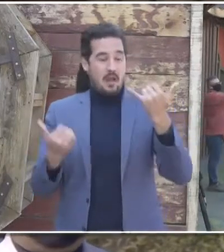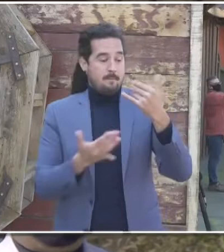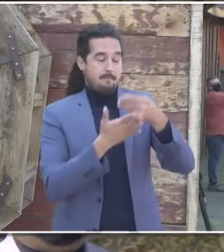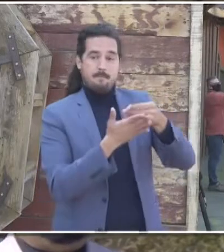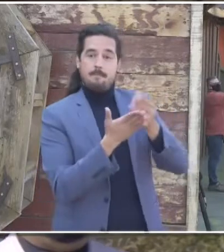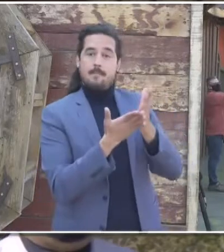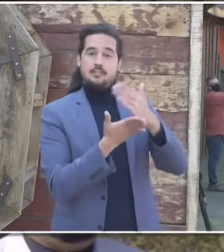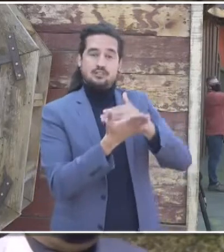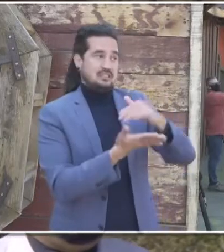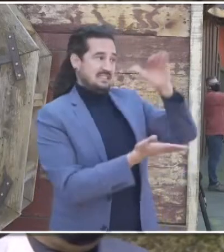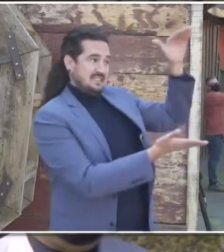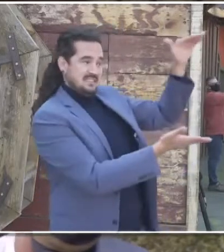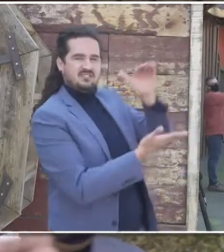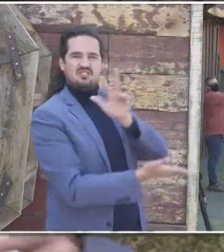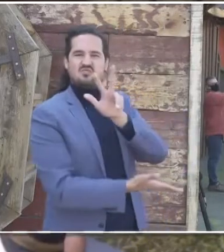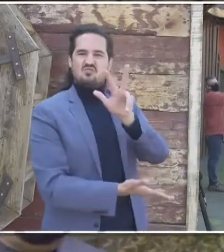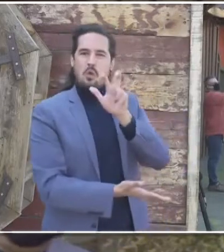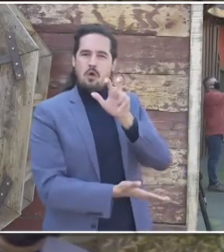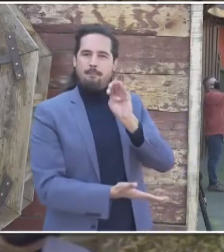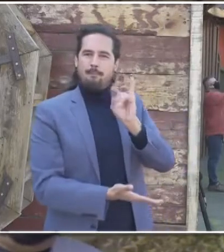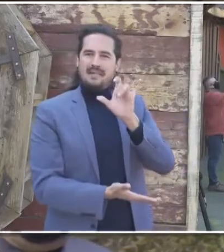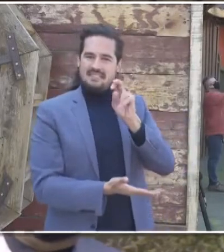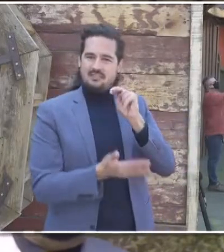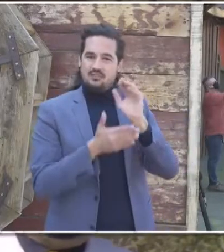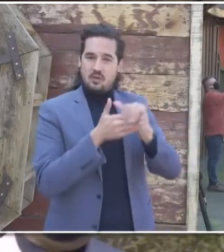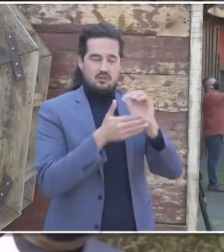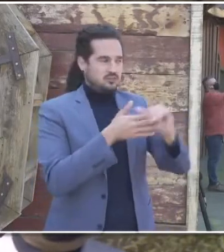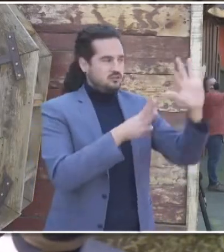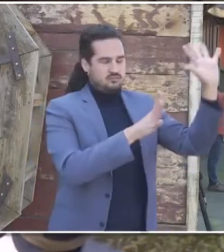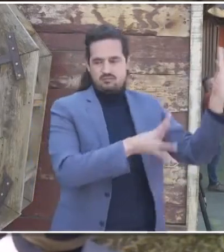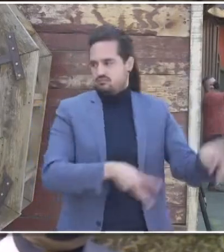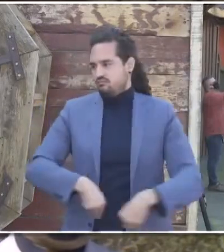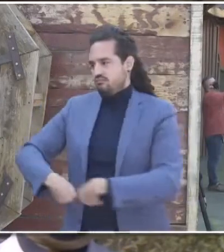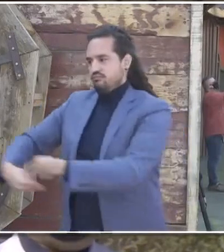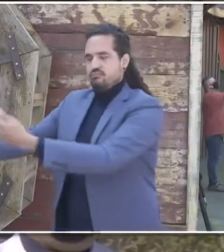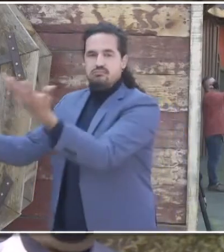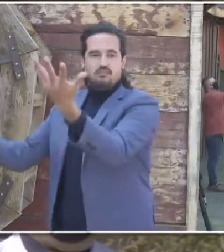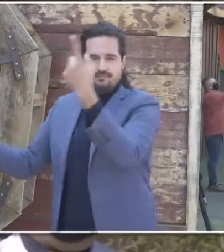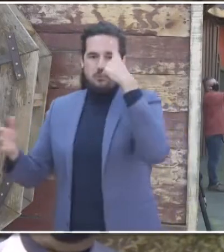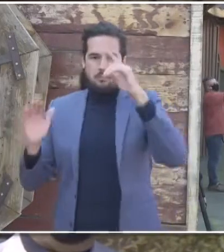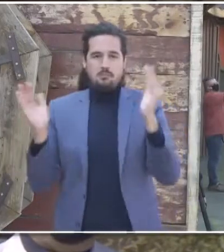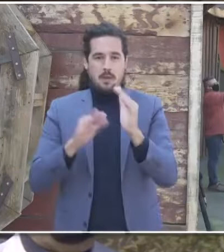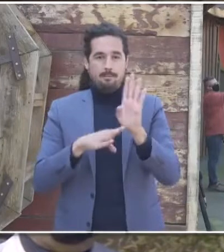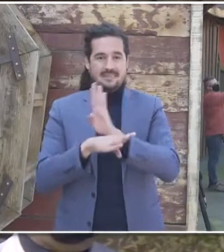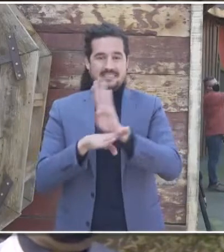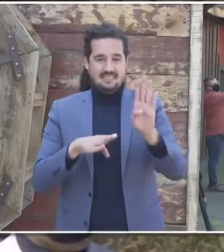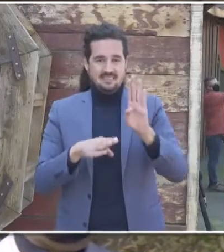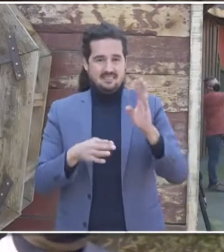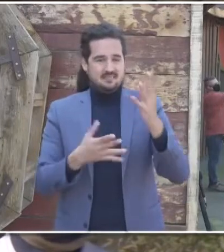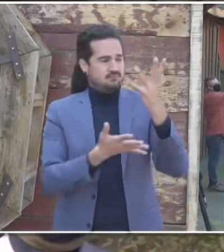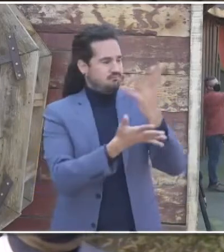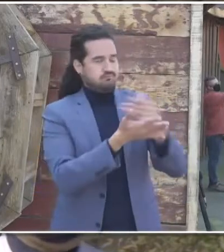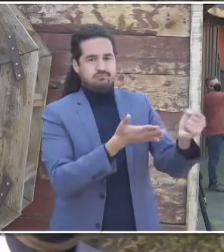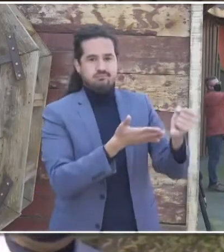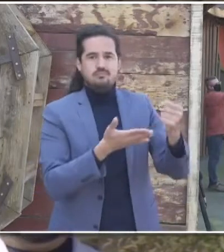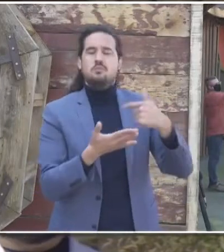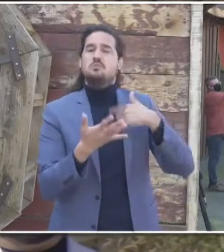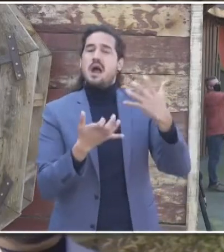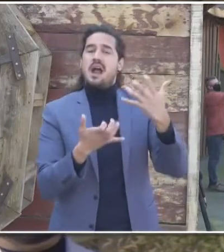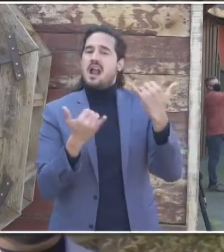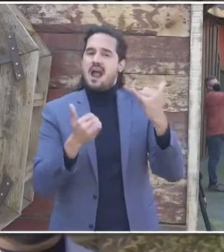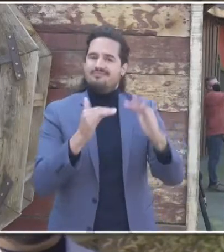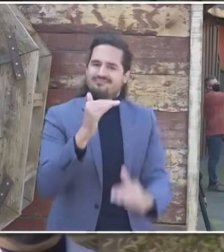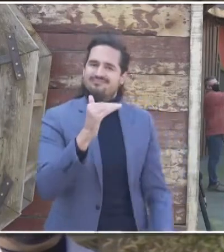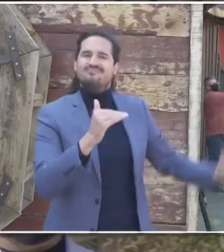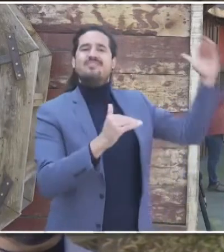triple that and potentially even do more with the legislature. And we're hoping as early as next week to move early action in that